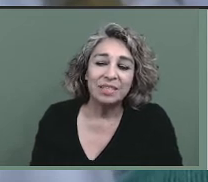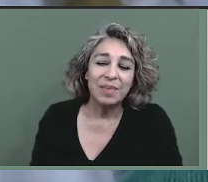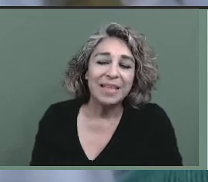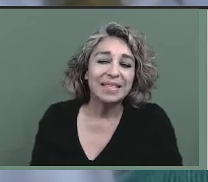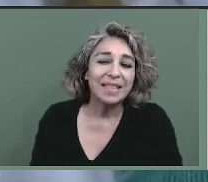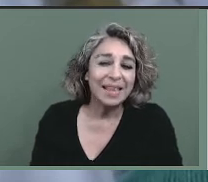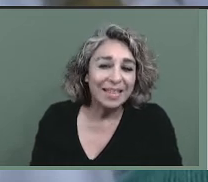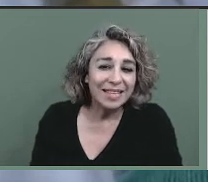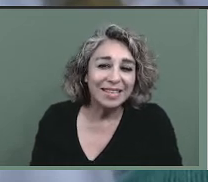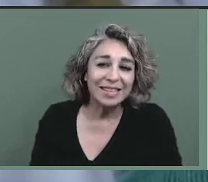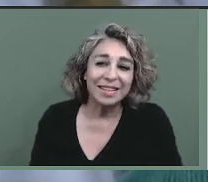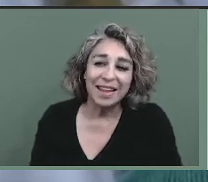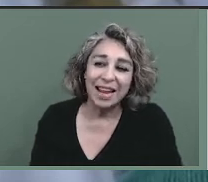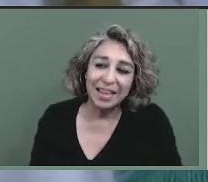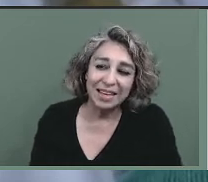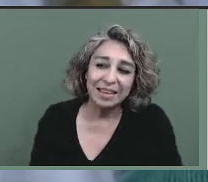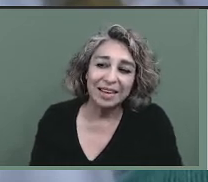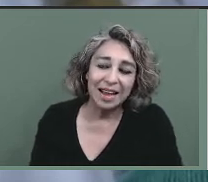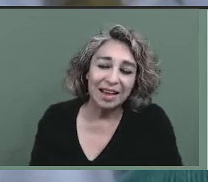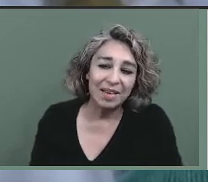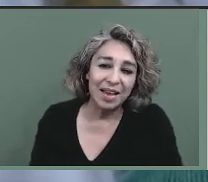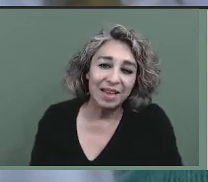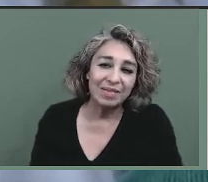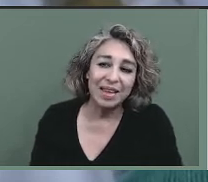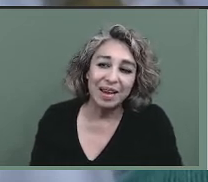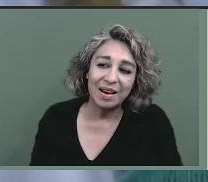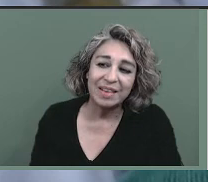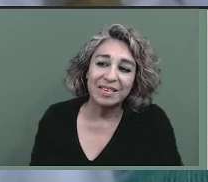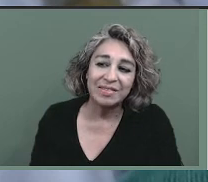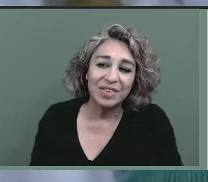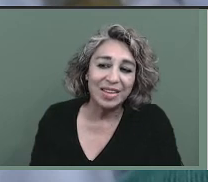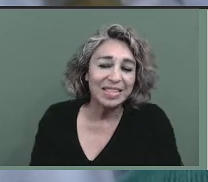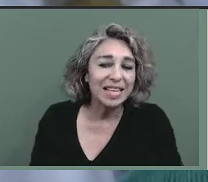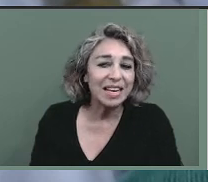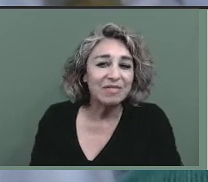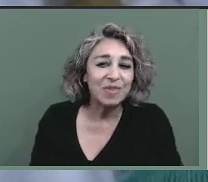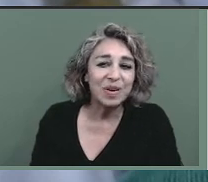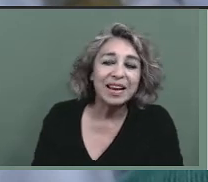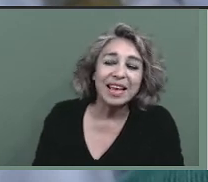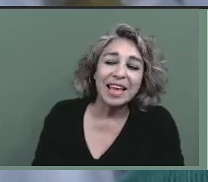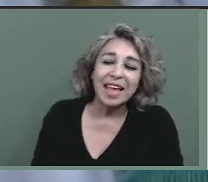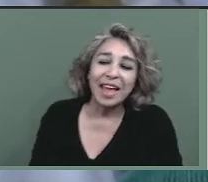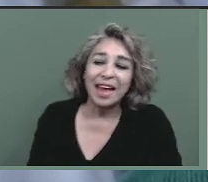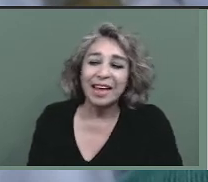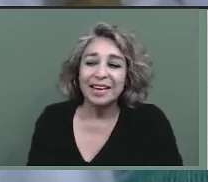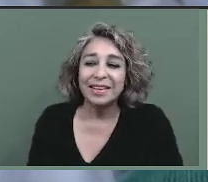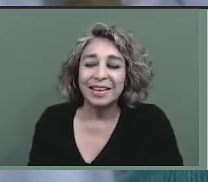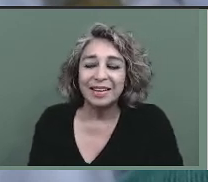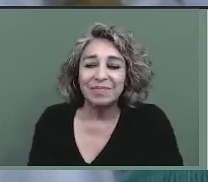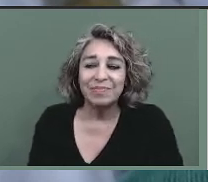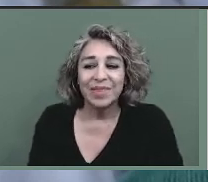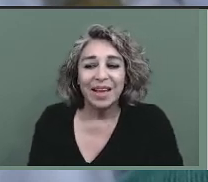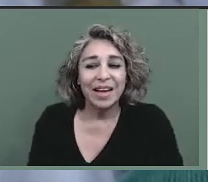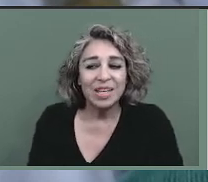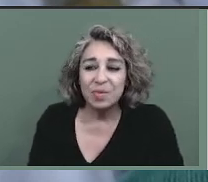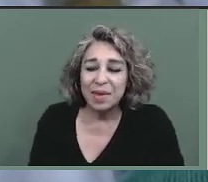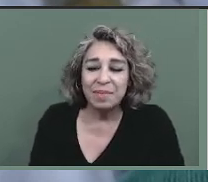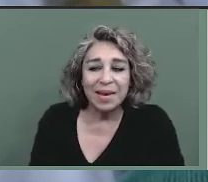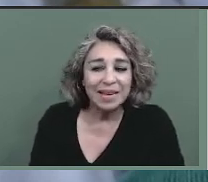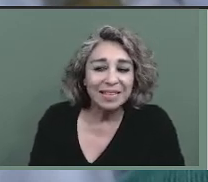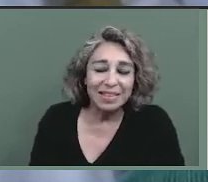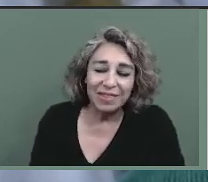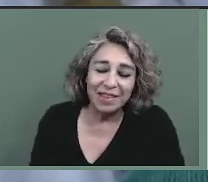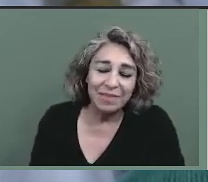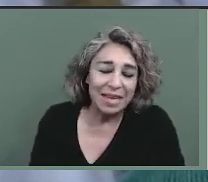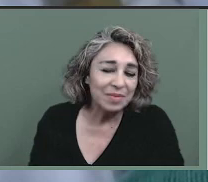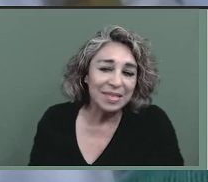that speaks English, that I can have the honor of translating for. And I do my